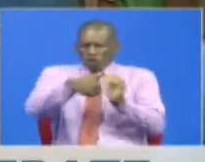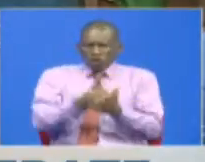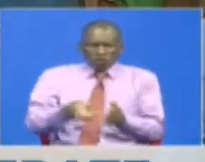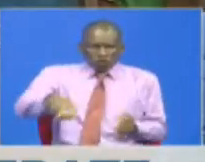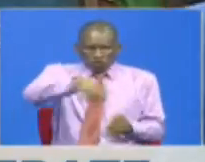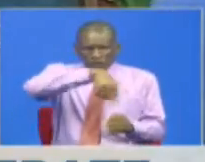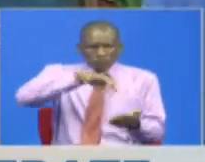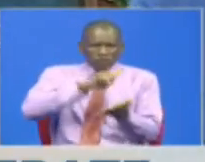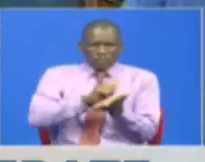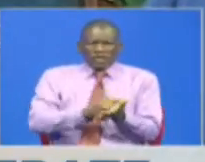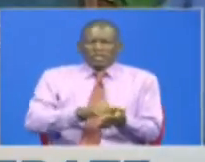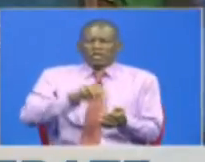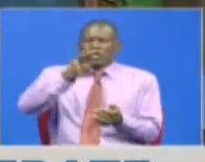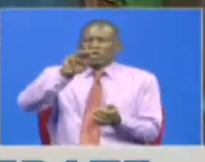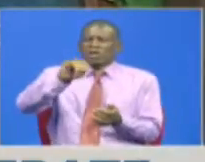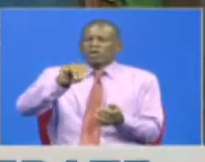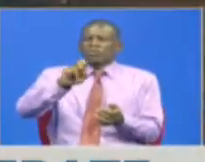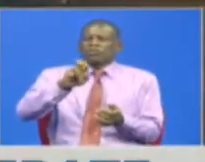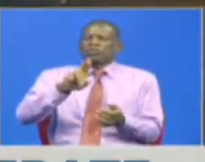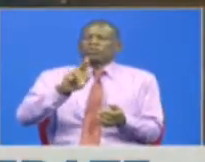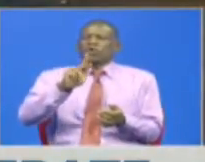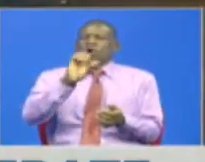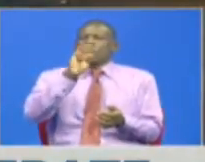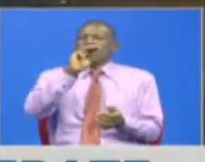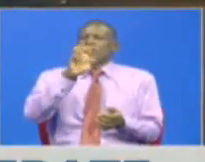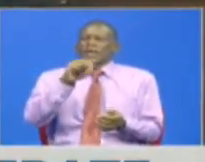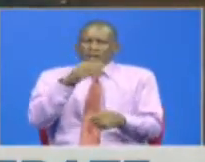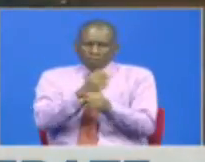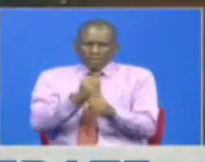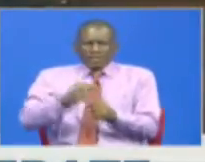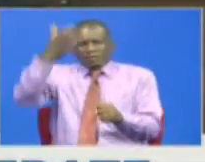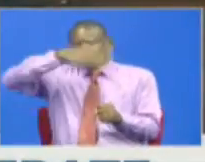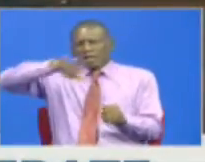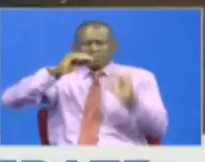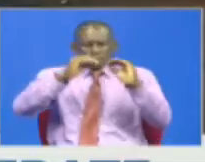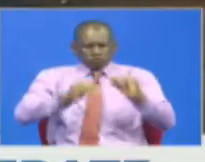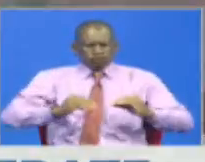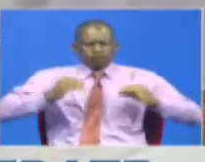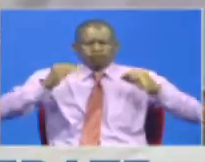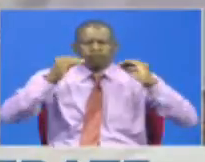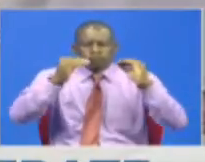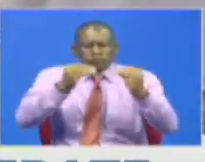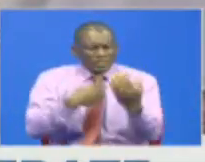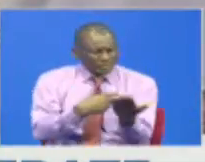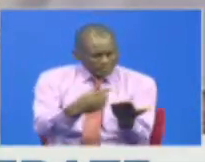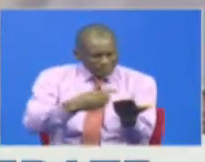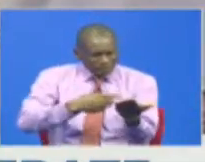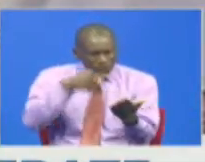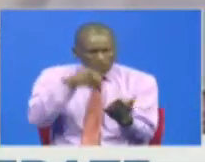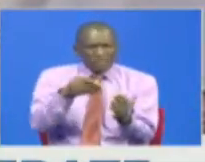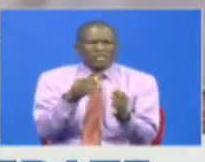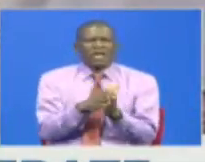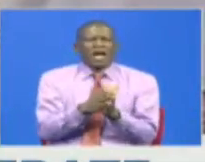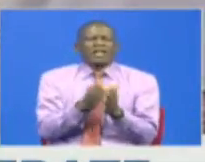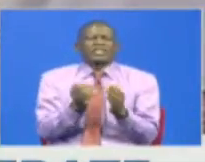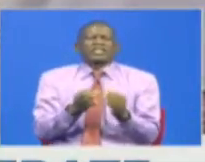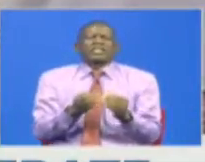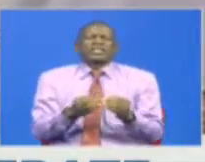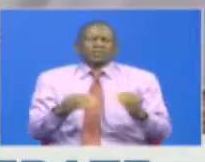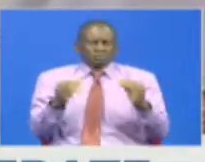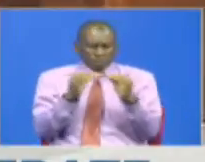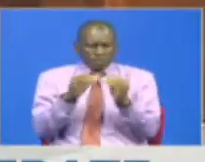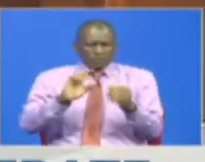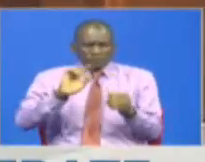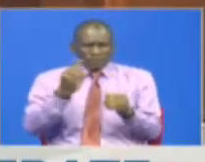that, Murkomen implored the House to postpone debate and now sit at a round table. The adjournment was supported by 34